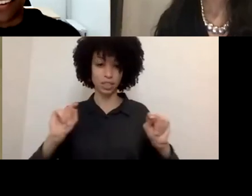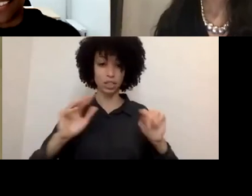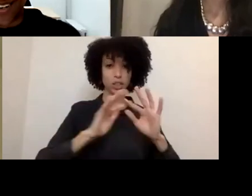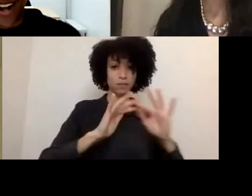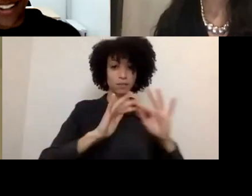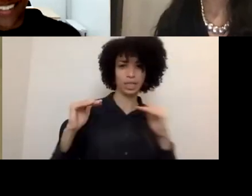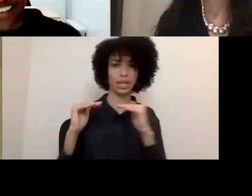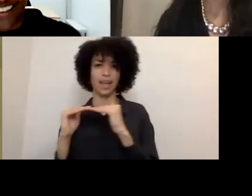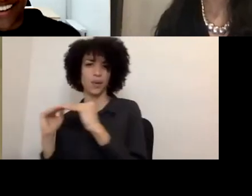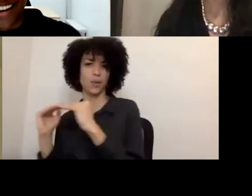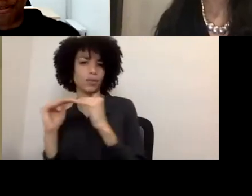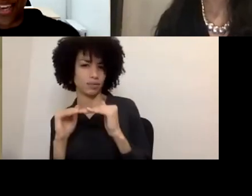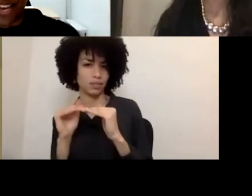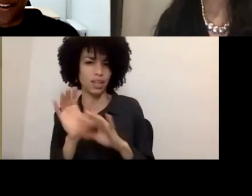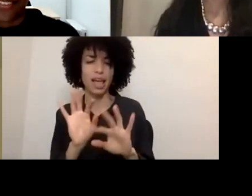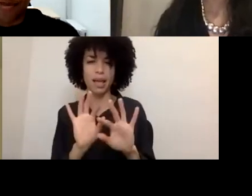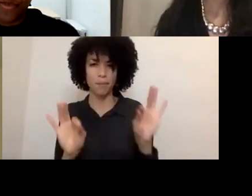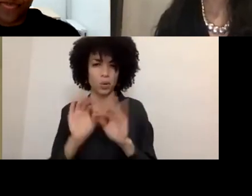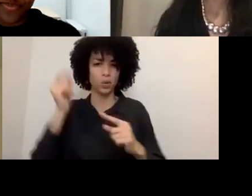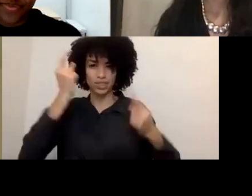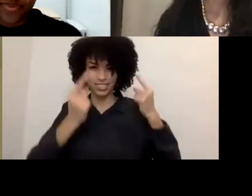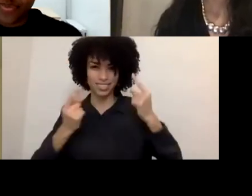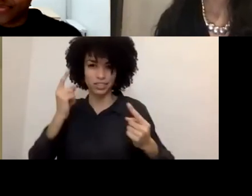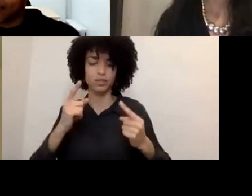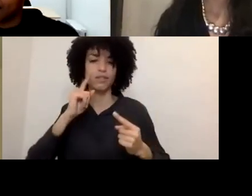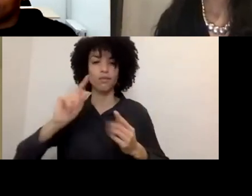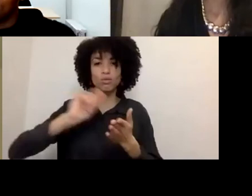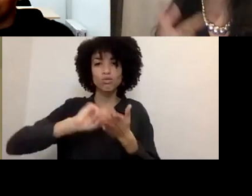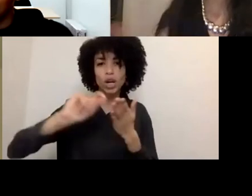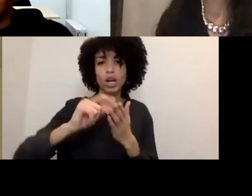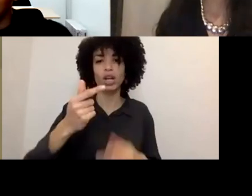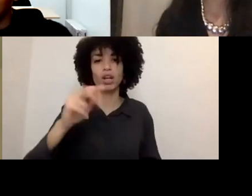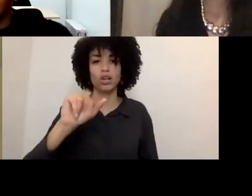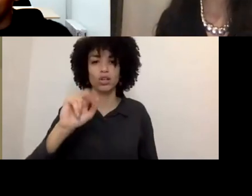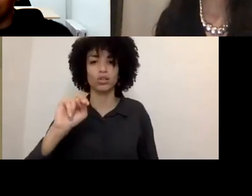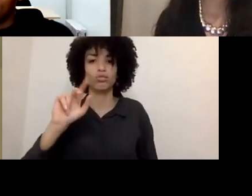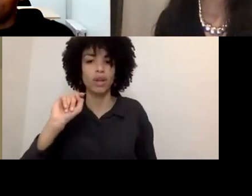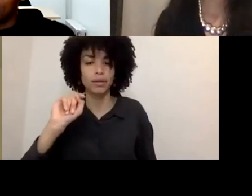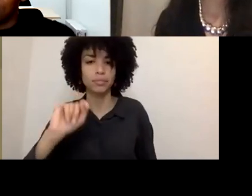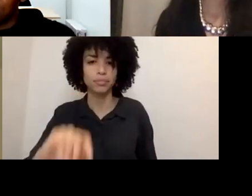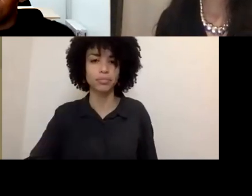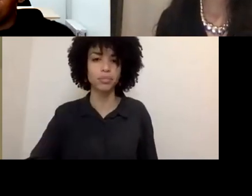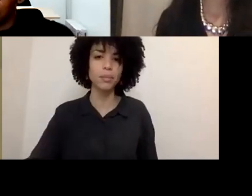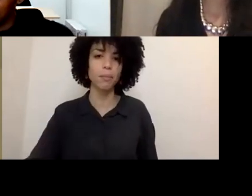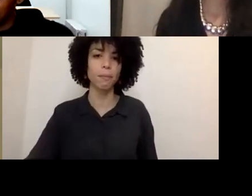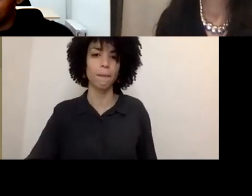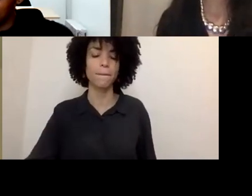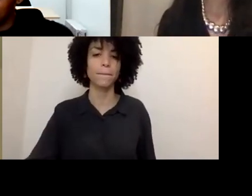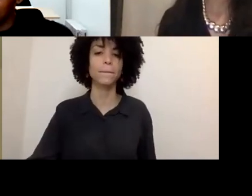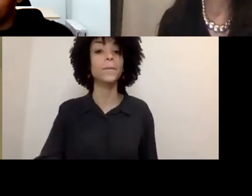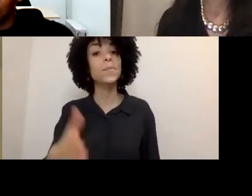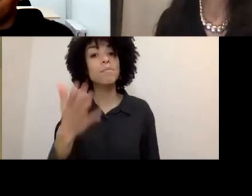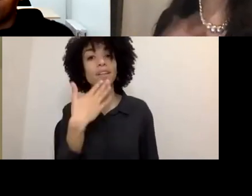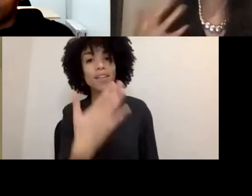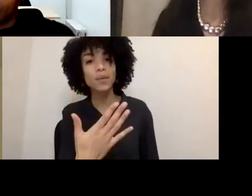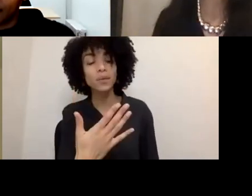be considered constantly in how we make grants. Thank you. And you've raised a point, that actually the field debates